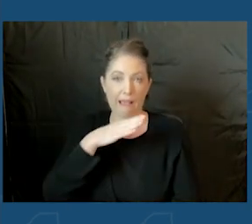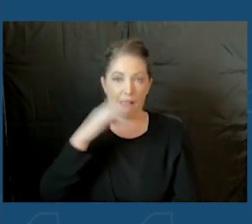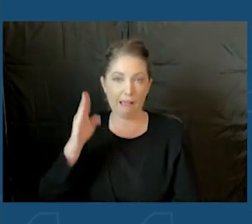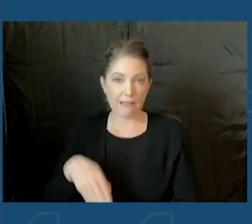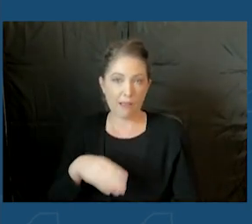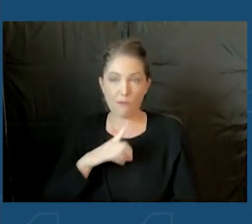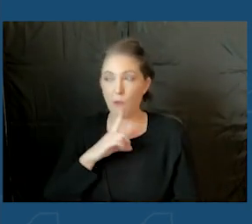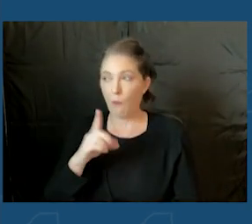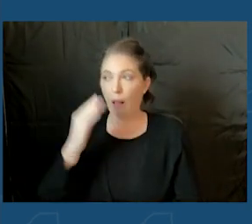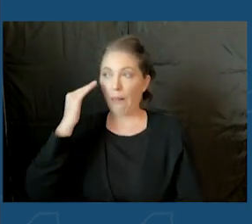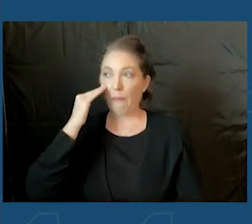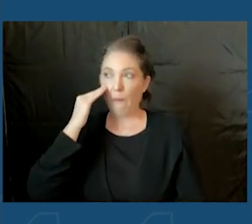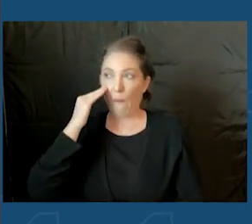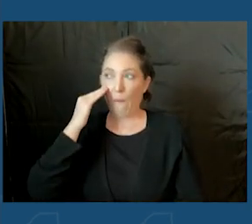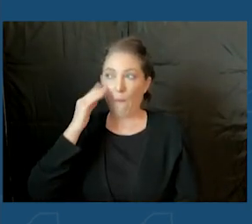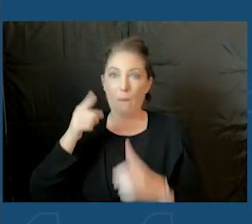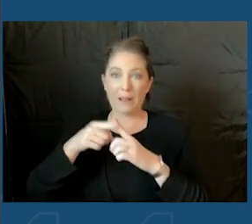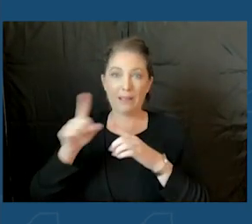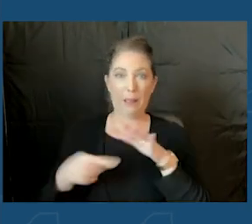show up.